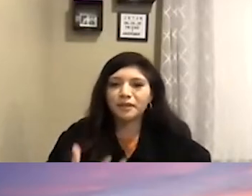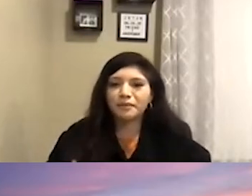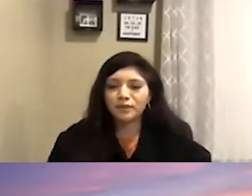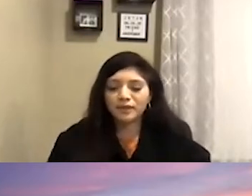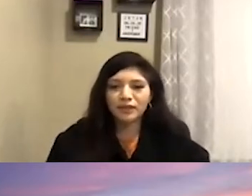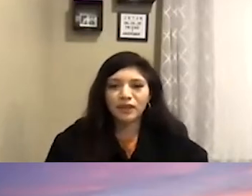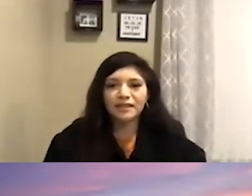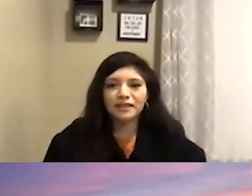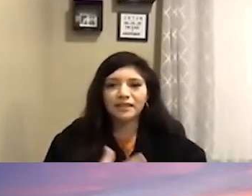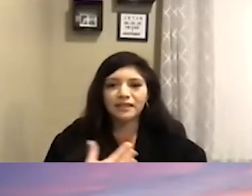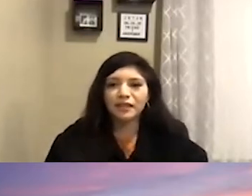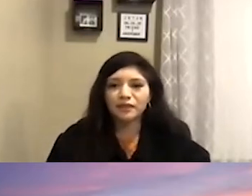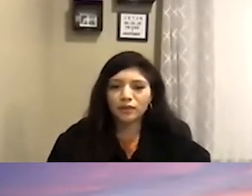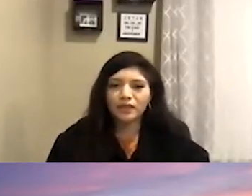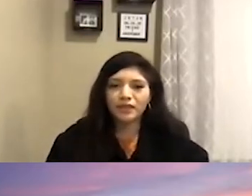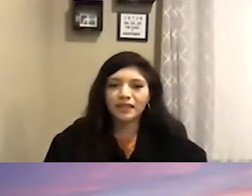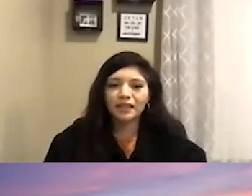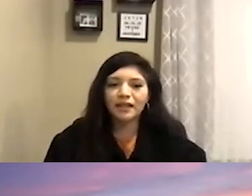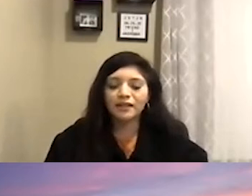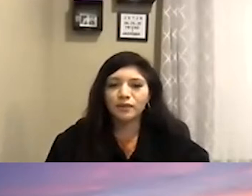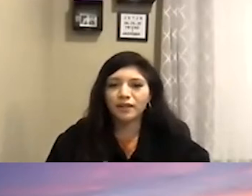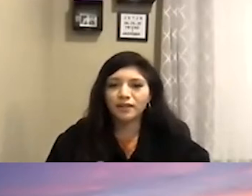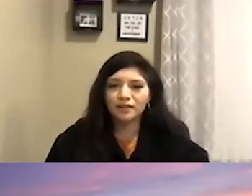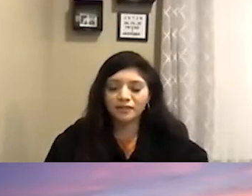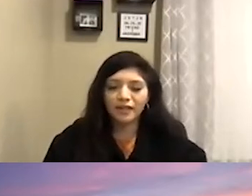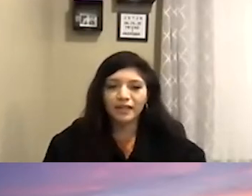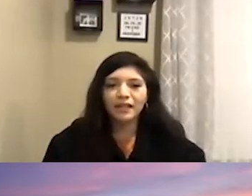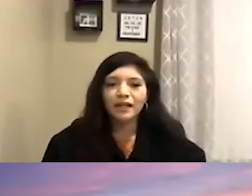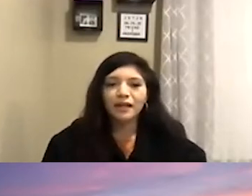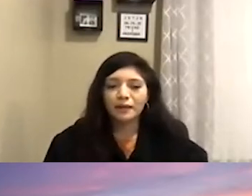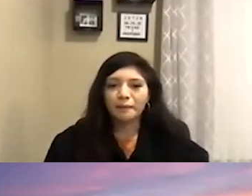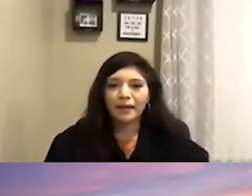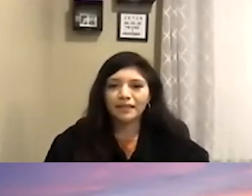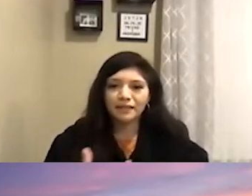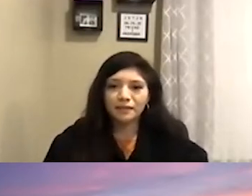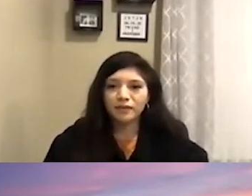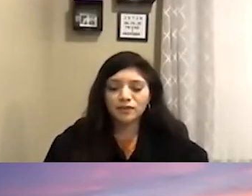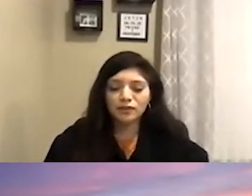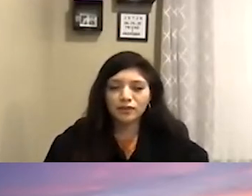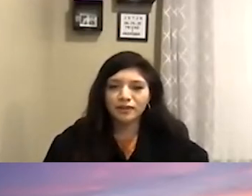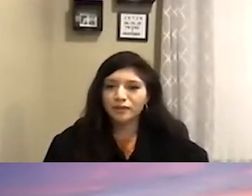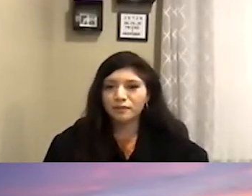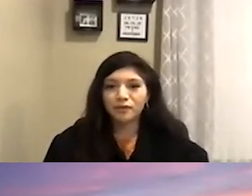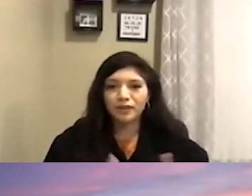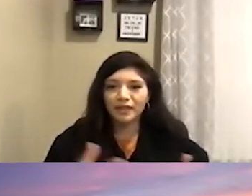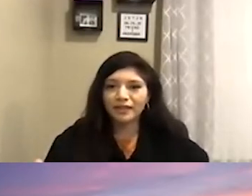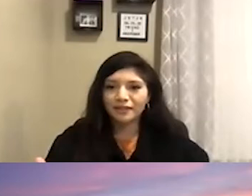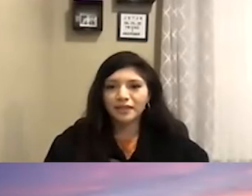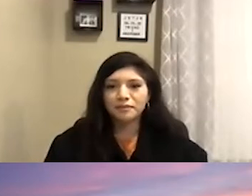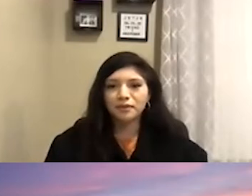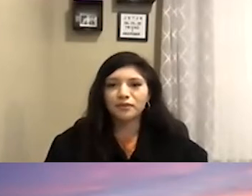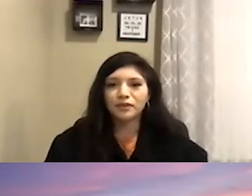is your purpose? What is your calling is a continuous question that you ask yourself, right? I just seen the movie Soul and it was so beautiful. And I